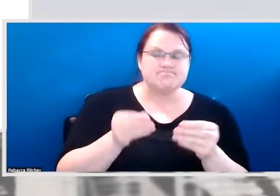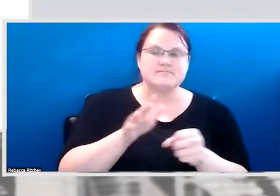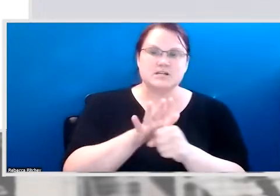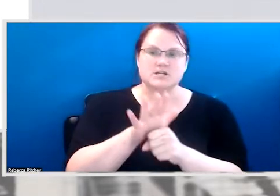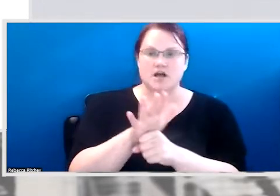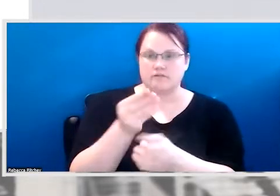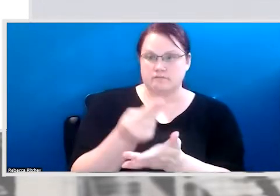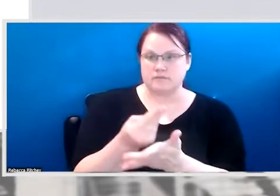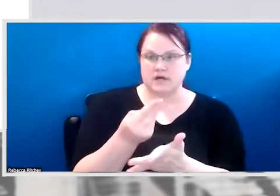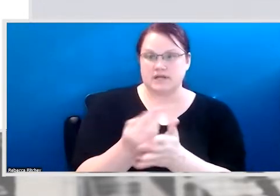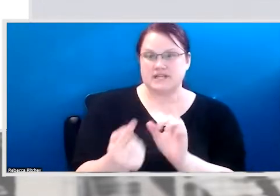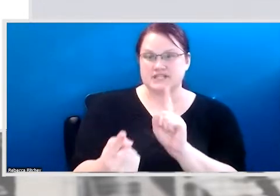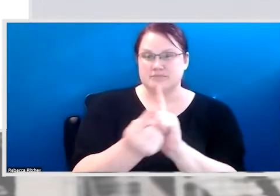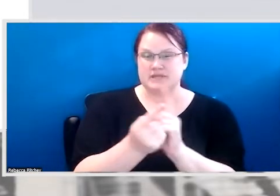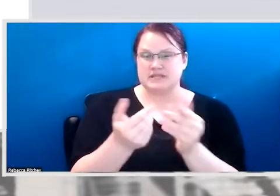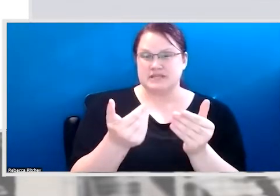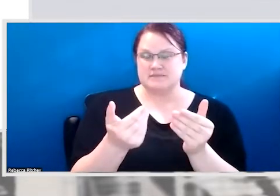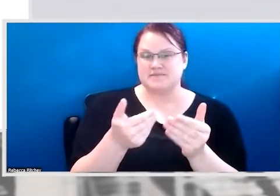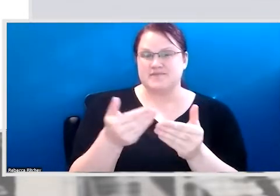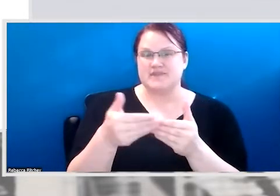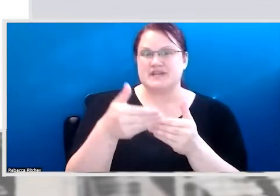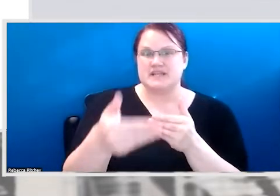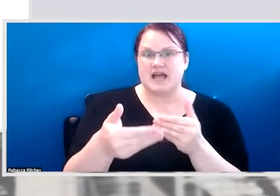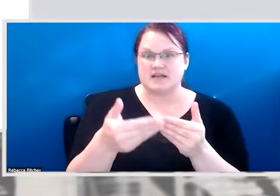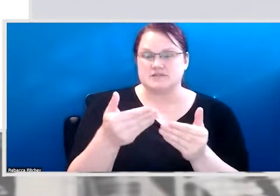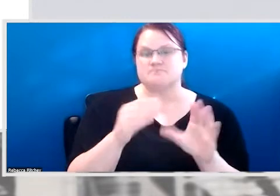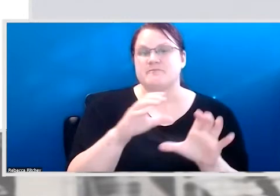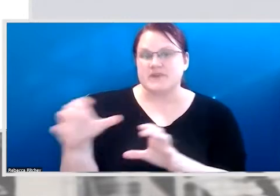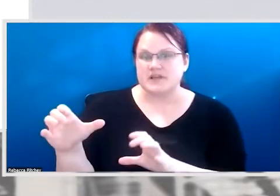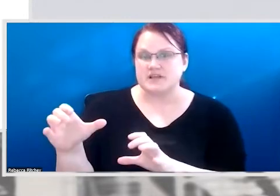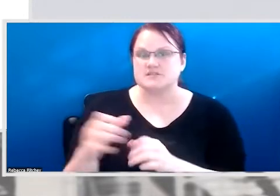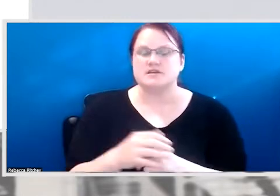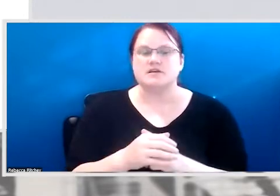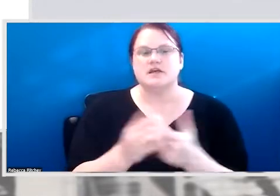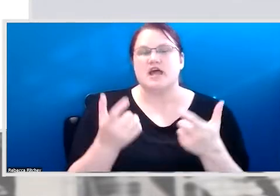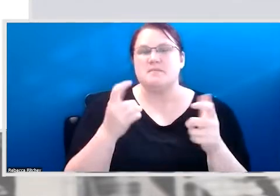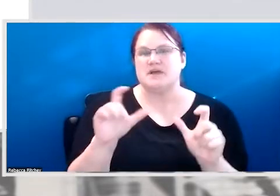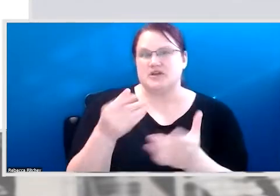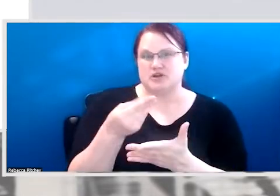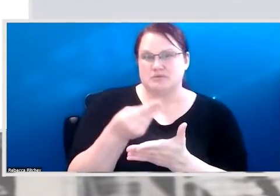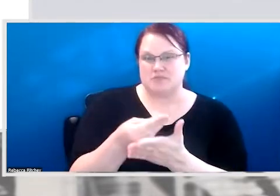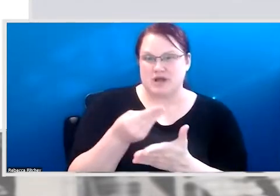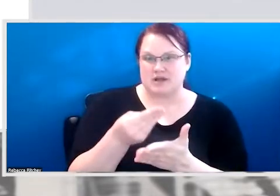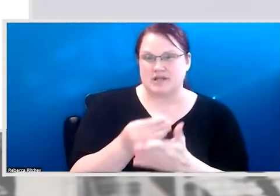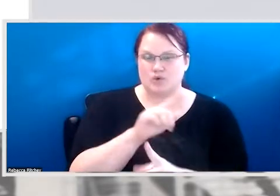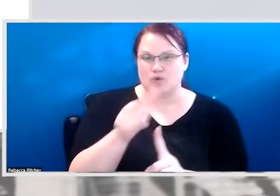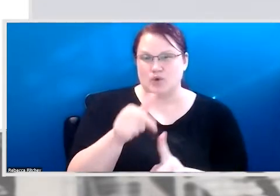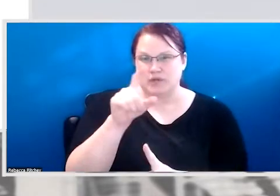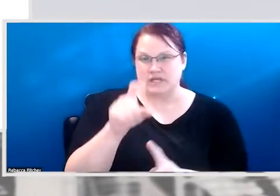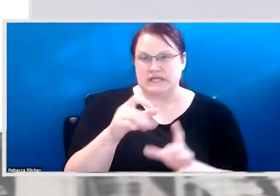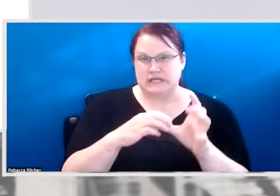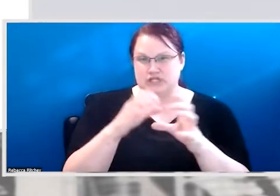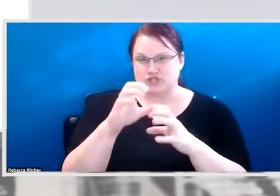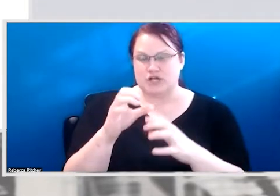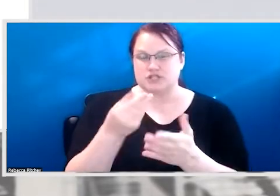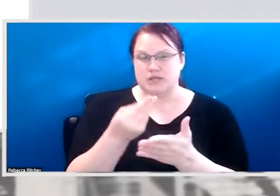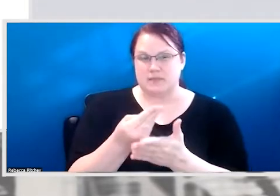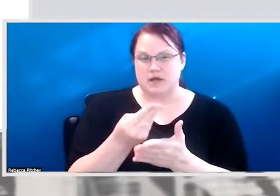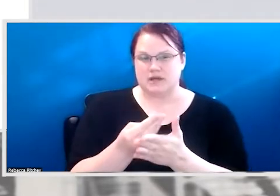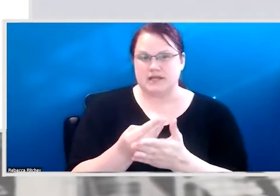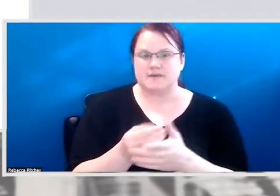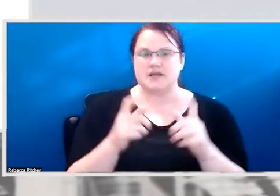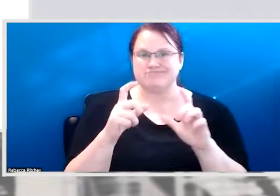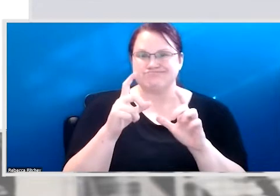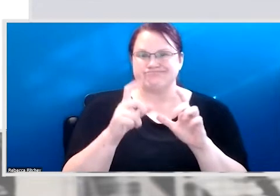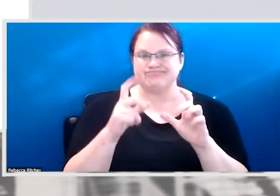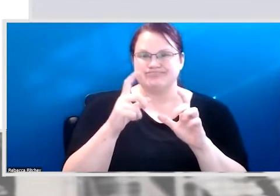to complete the next crucial phase and set the table for a bigger allocation in later years when we actually need the construction funds. So this is an excerpt from an